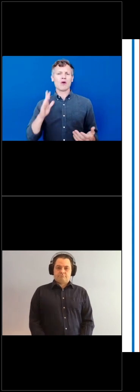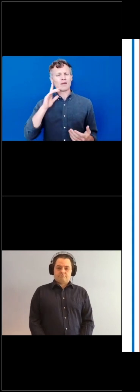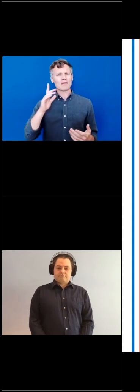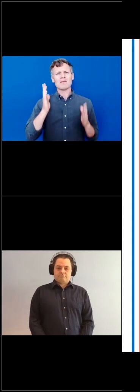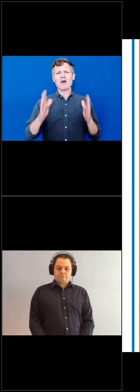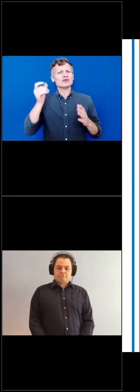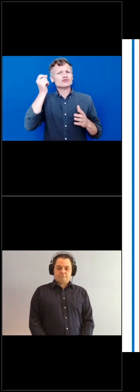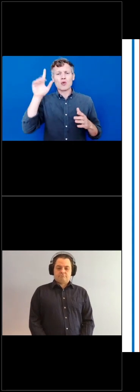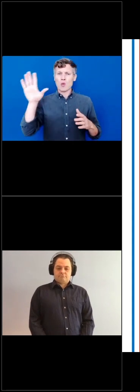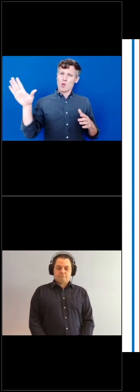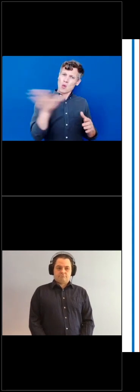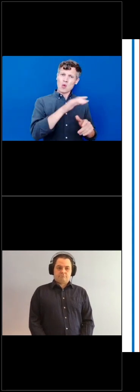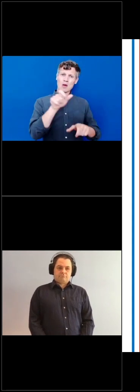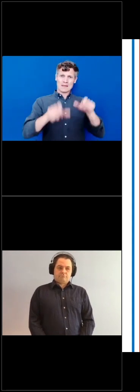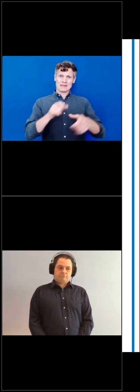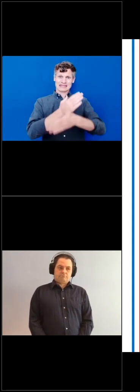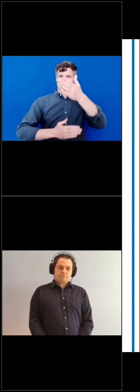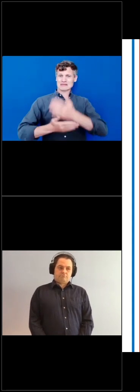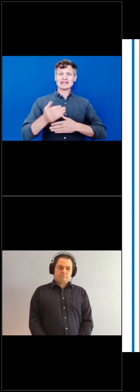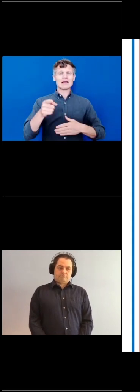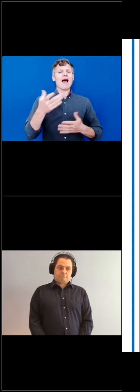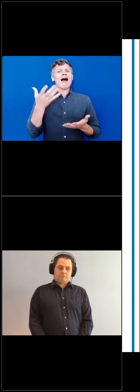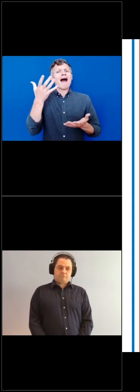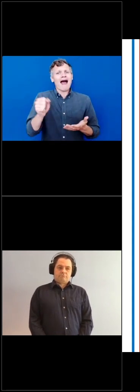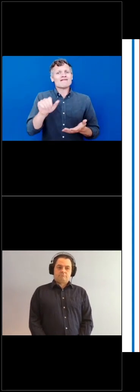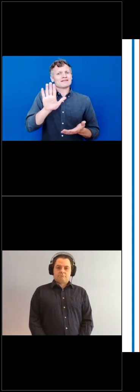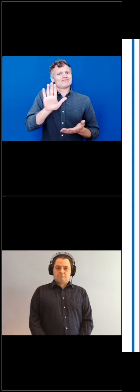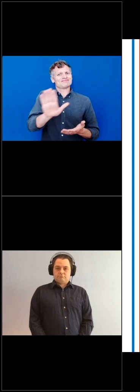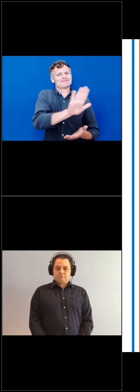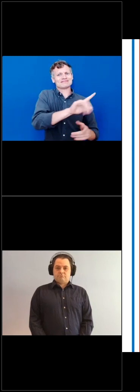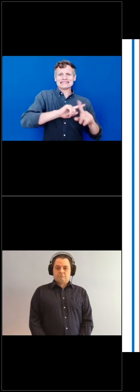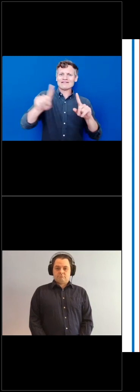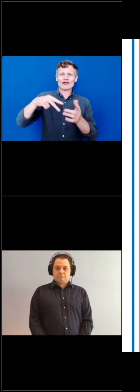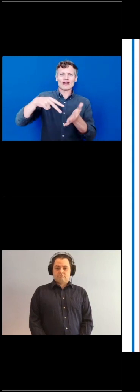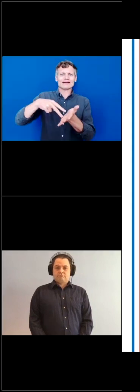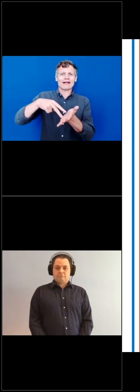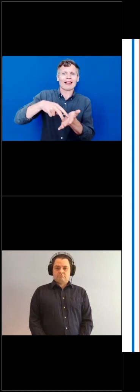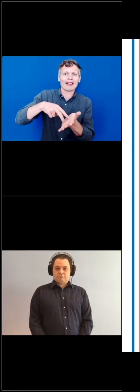how risks, or how by persons' abilities are experiencing those